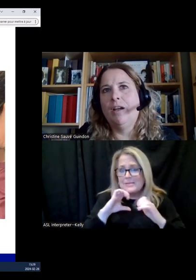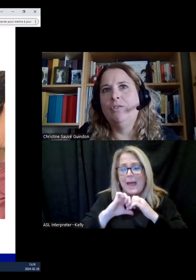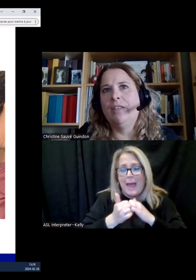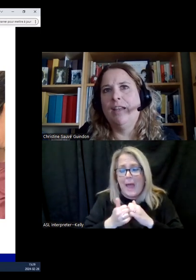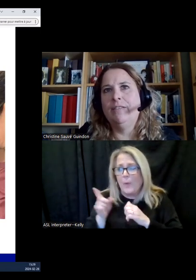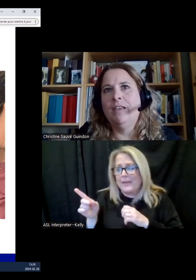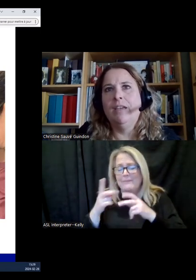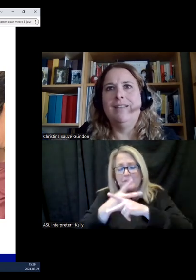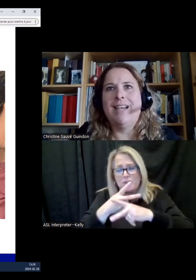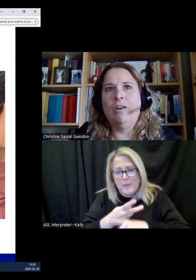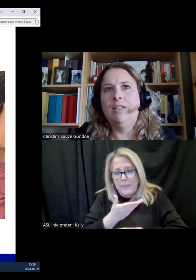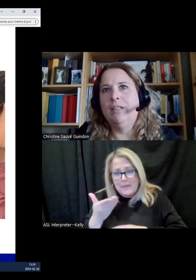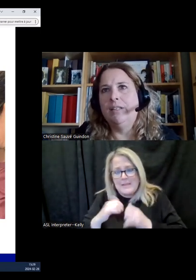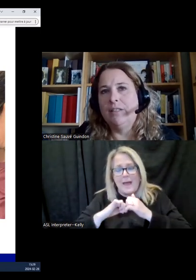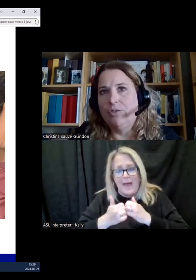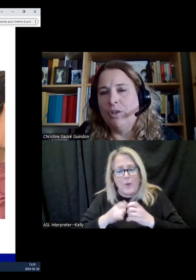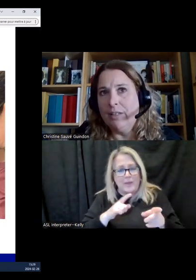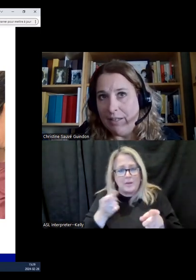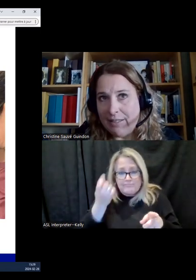out, understands. It's how